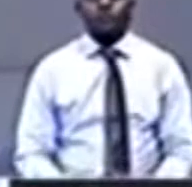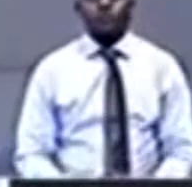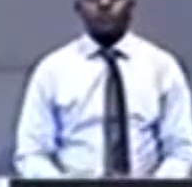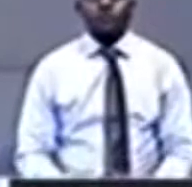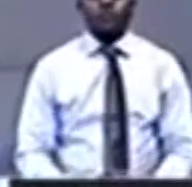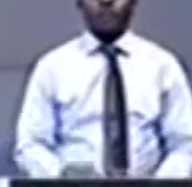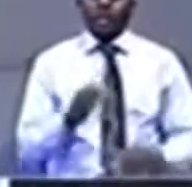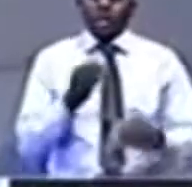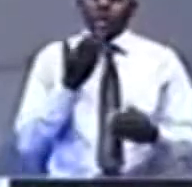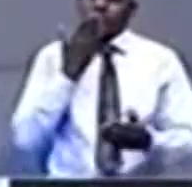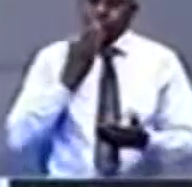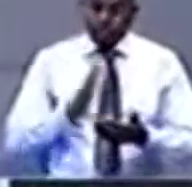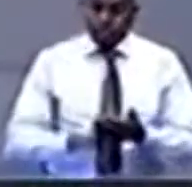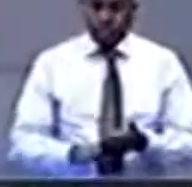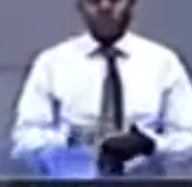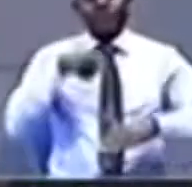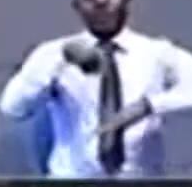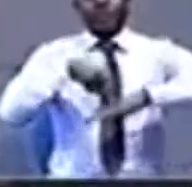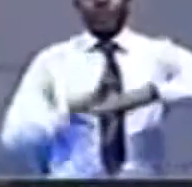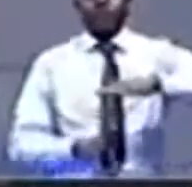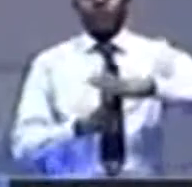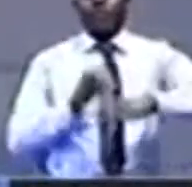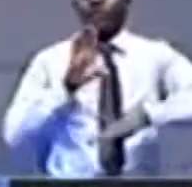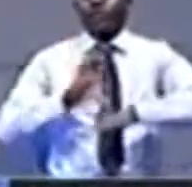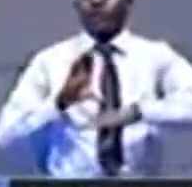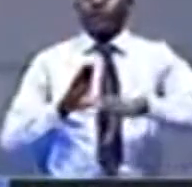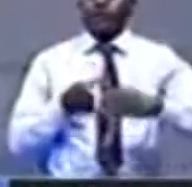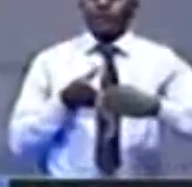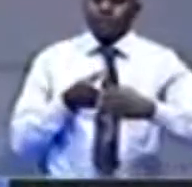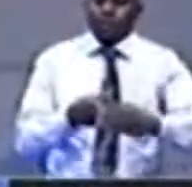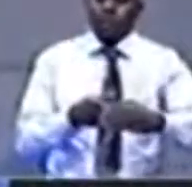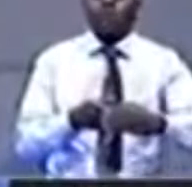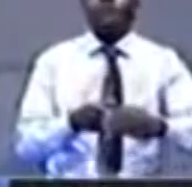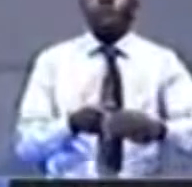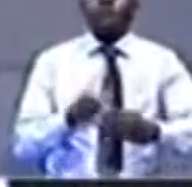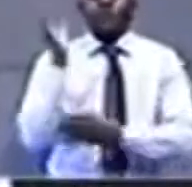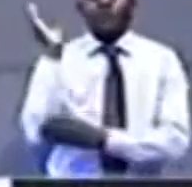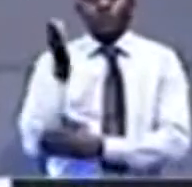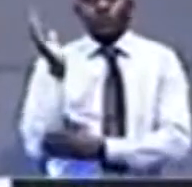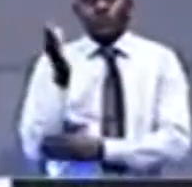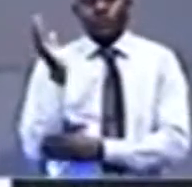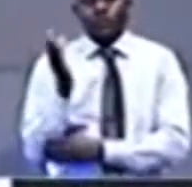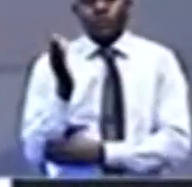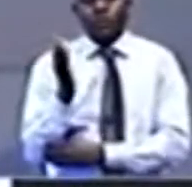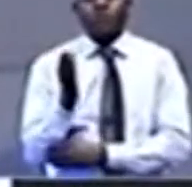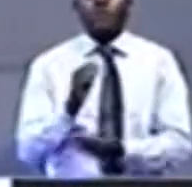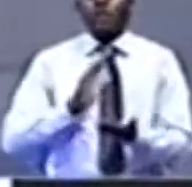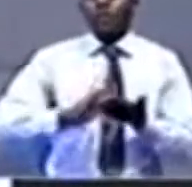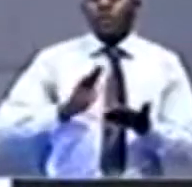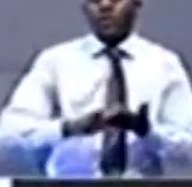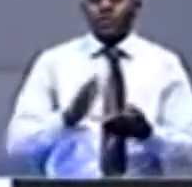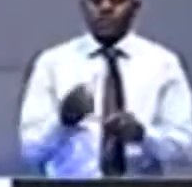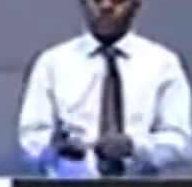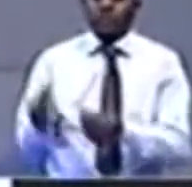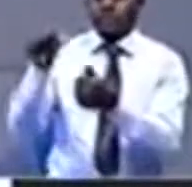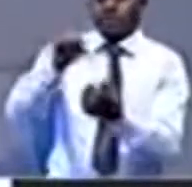Believers of Namirembe Christian Fellowship and their lead pastor, Professor Simeon Kayiwa, were excited during the repentance and rebaptizing of Pastor